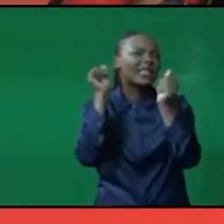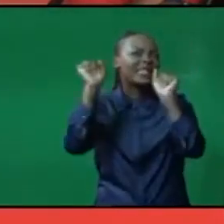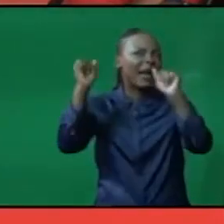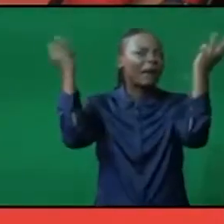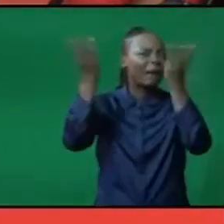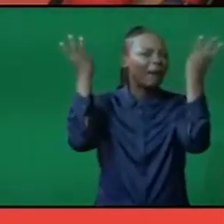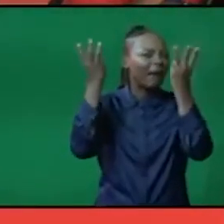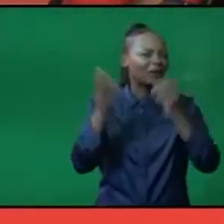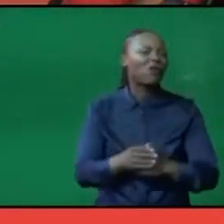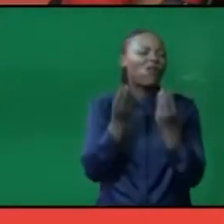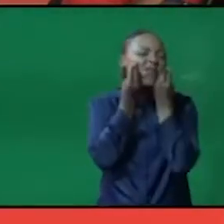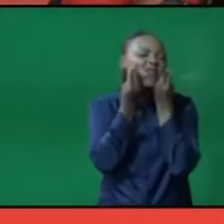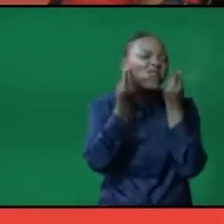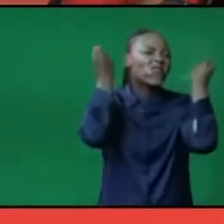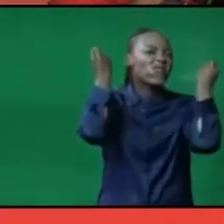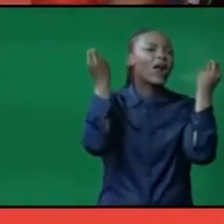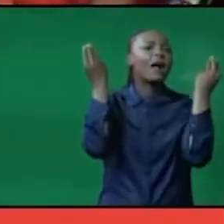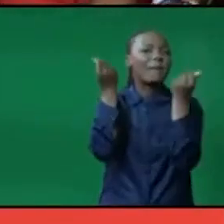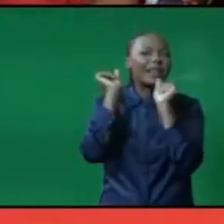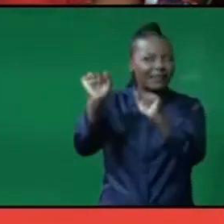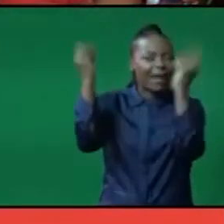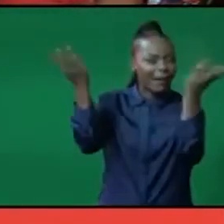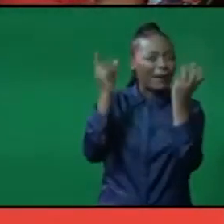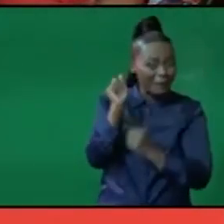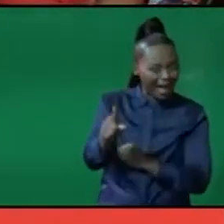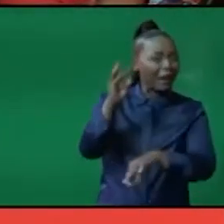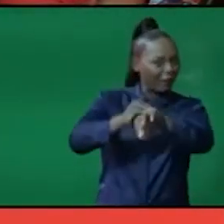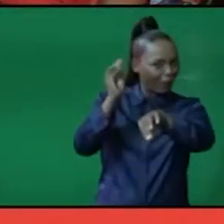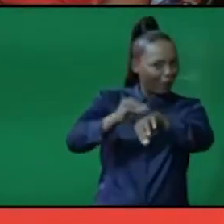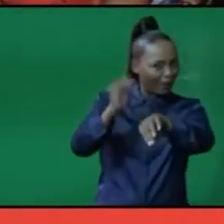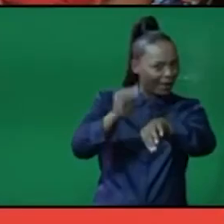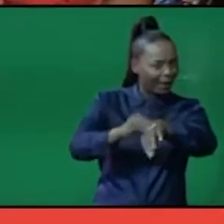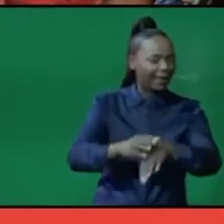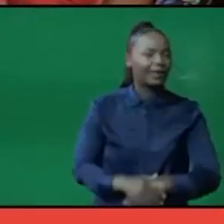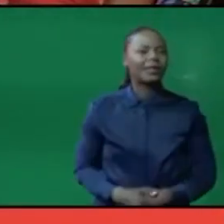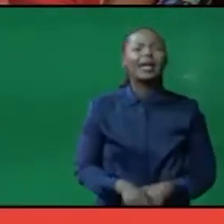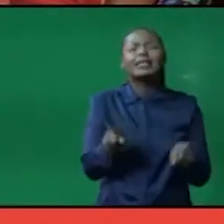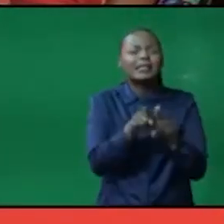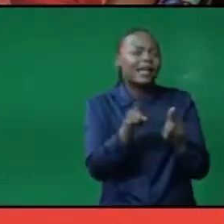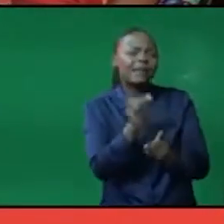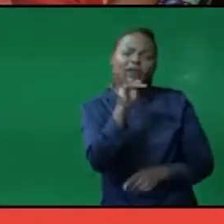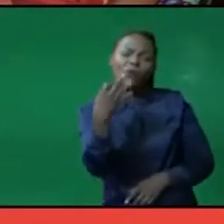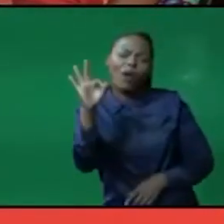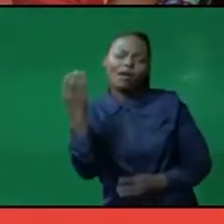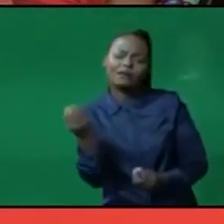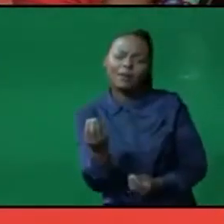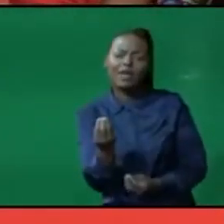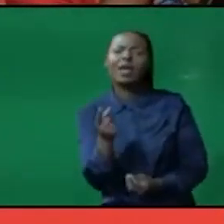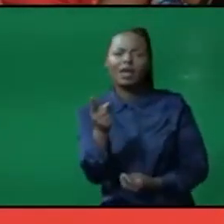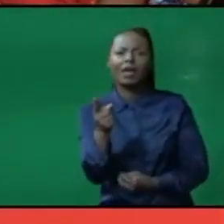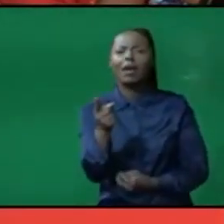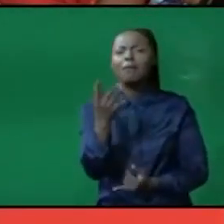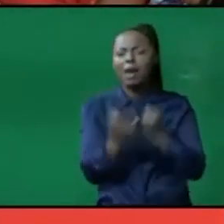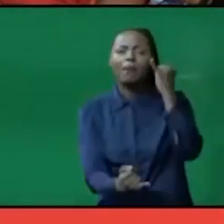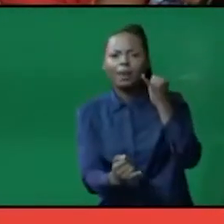he ate monies from other people. Even when you correct something factually, they still don't